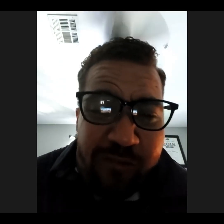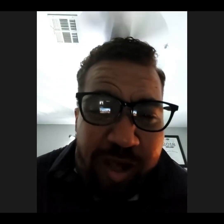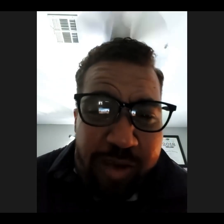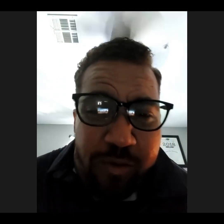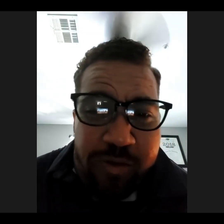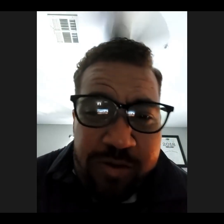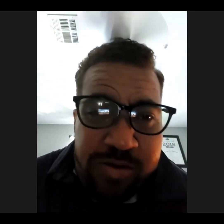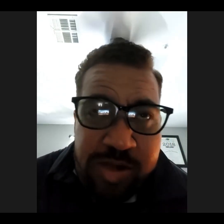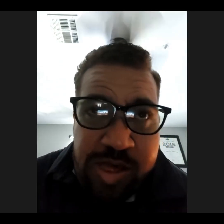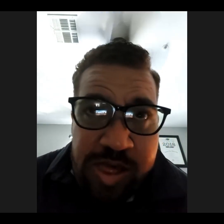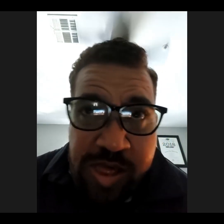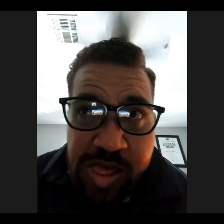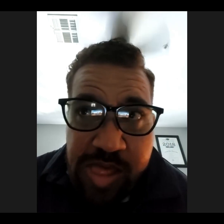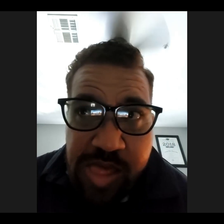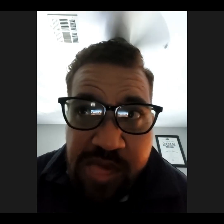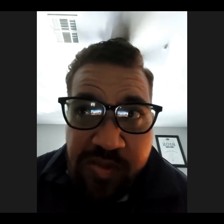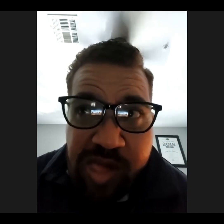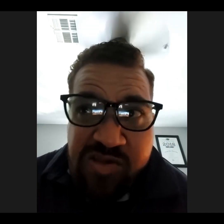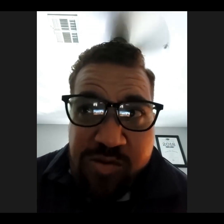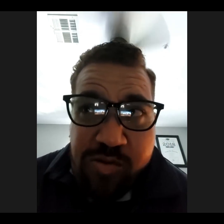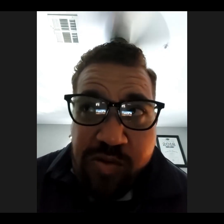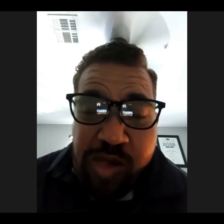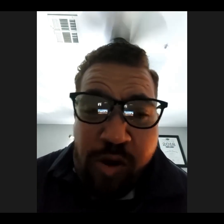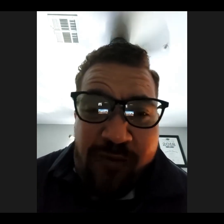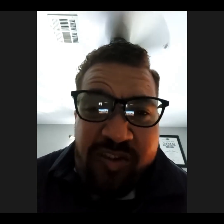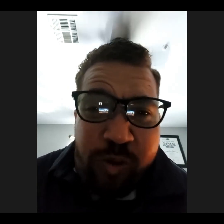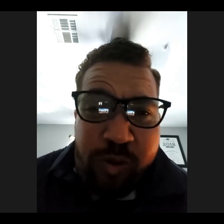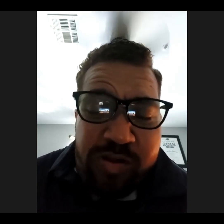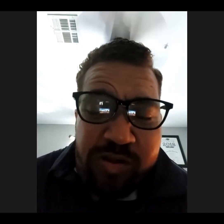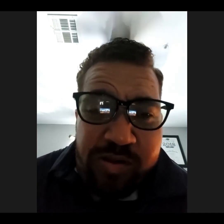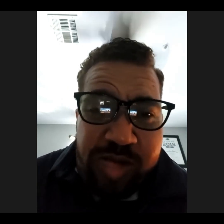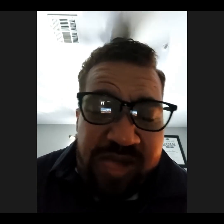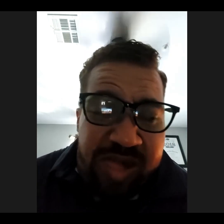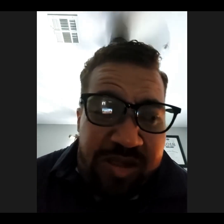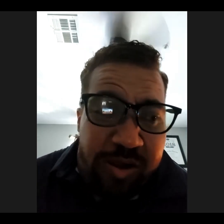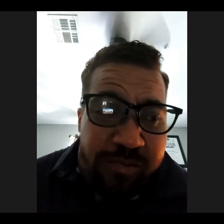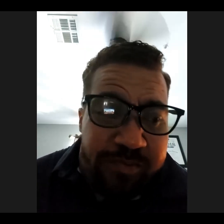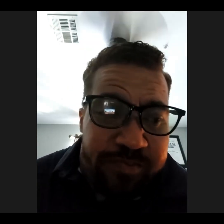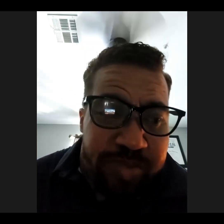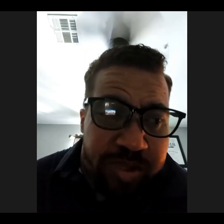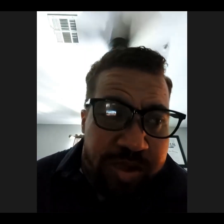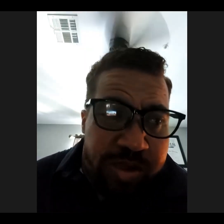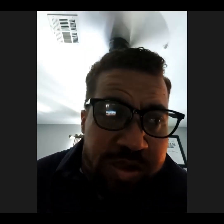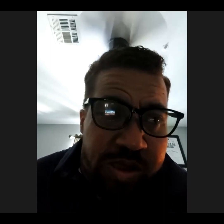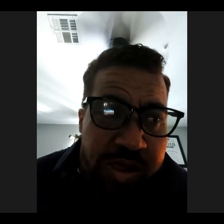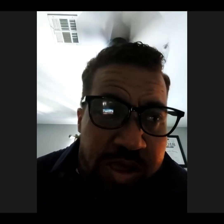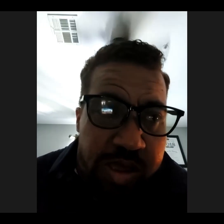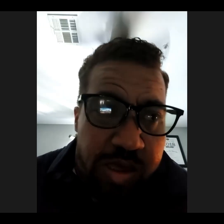like file and like do like office work. And then